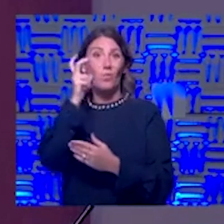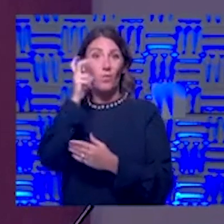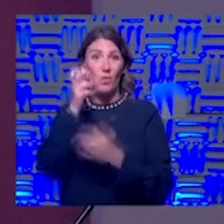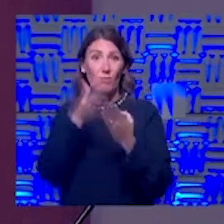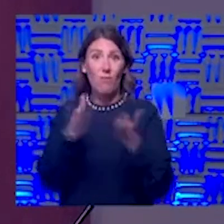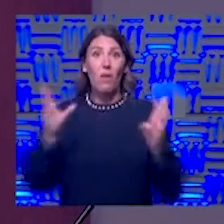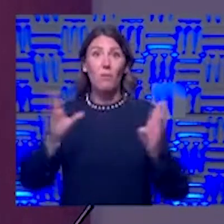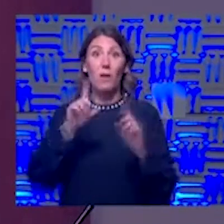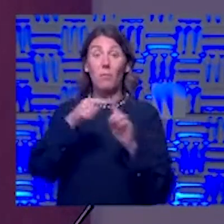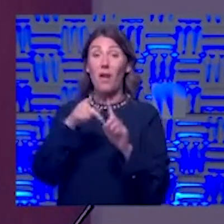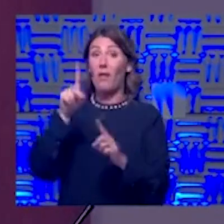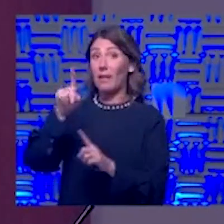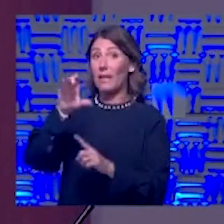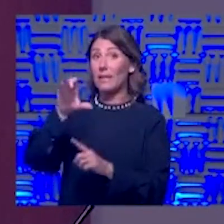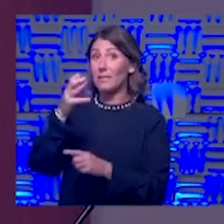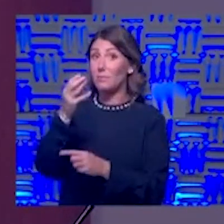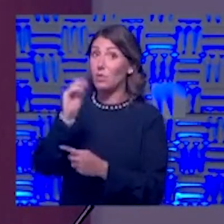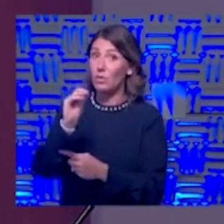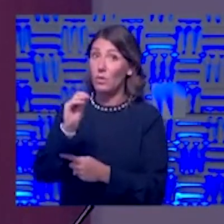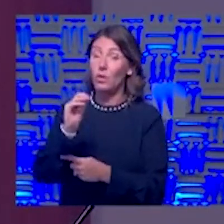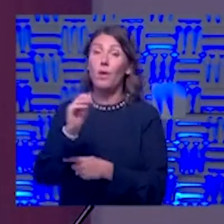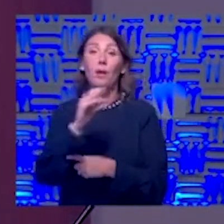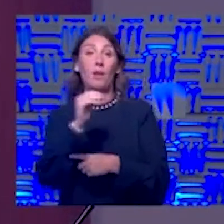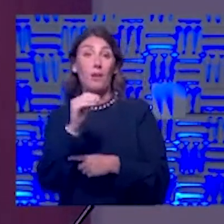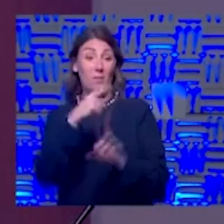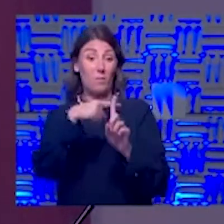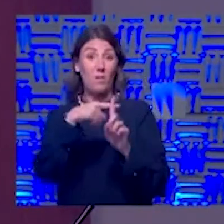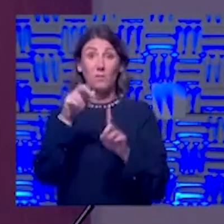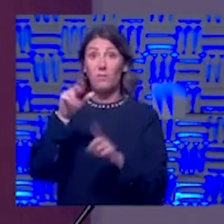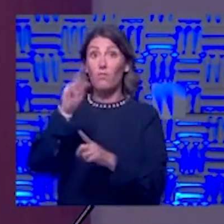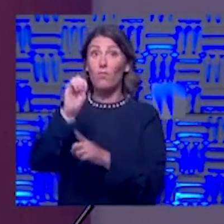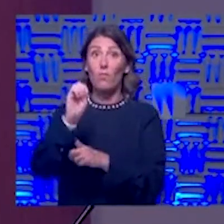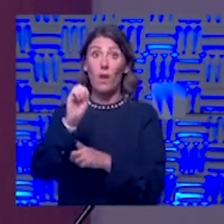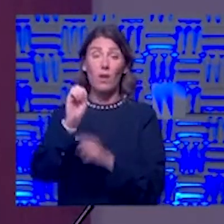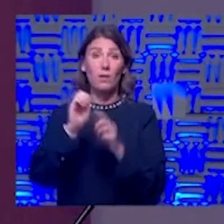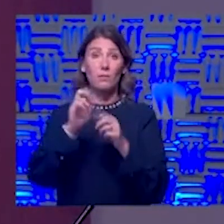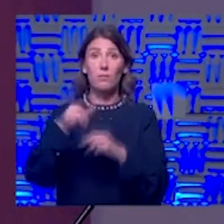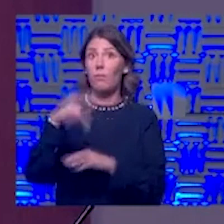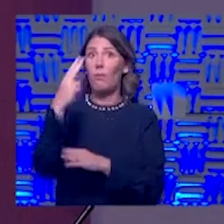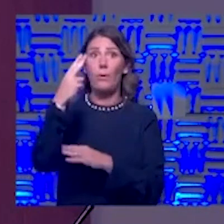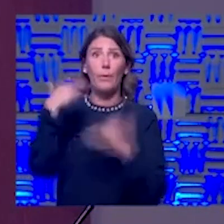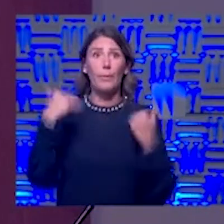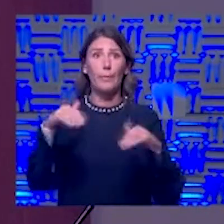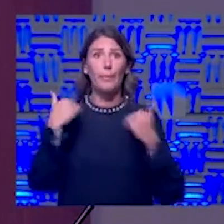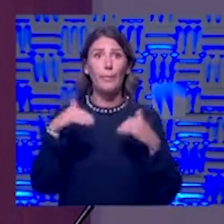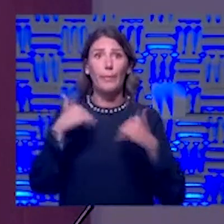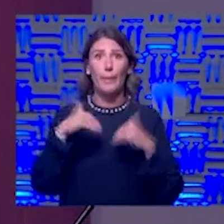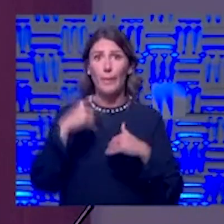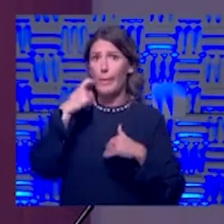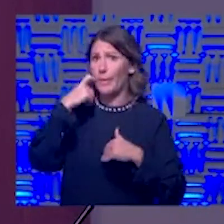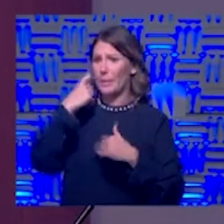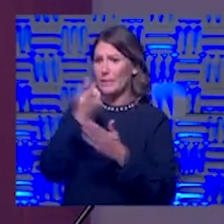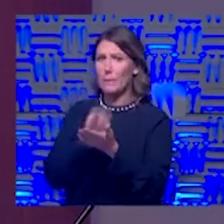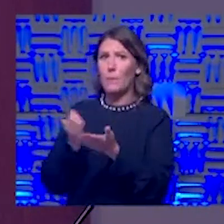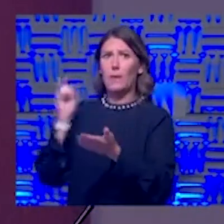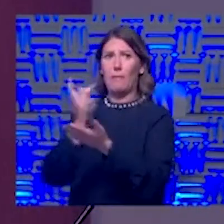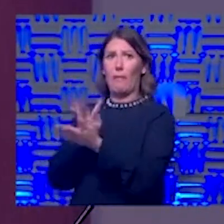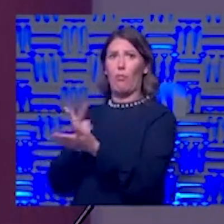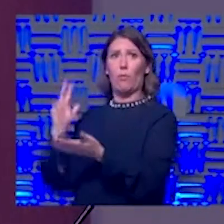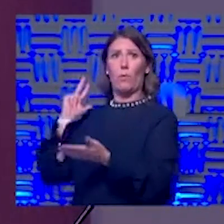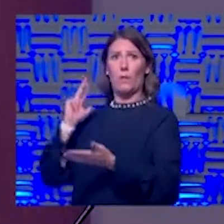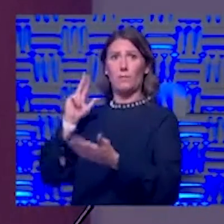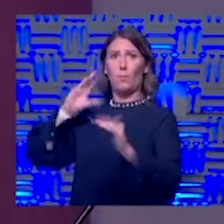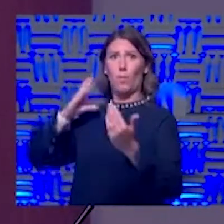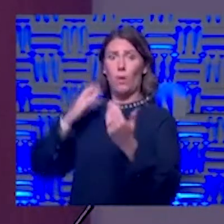about Kansas City, Missouri, and also that the positivity rate had been higher than the past few weeks in that higher number of tests.